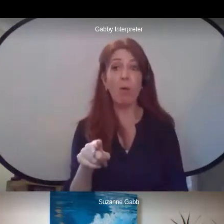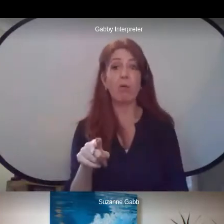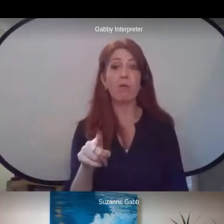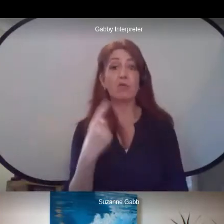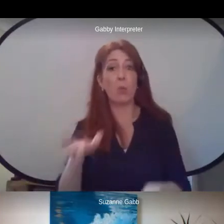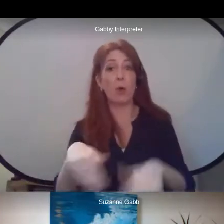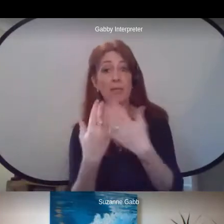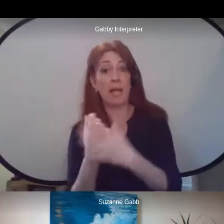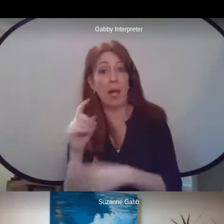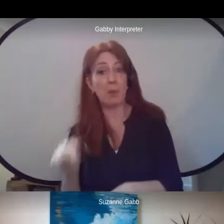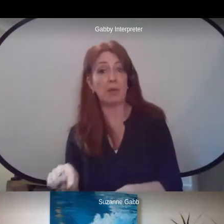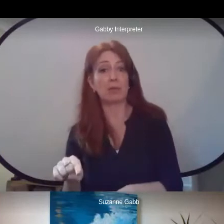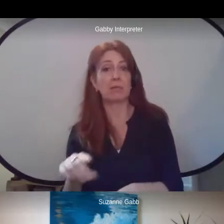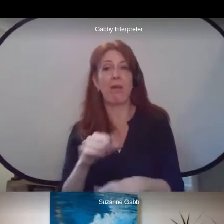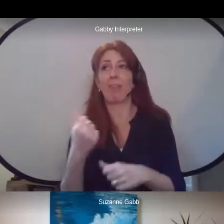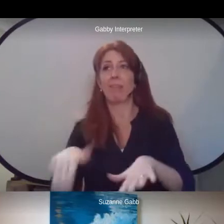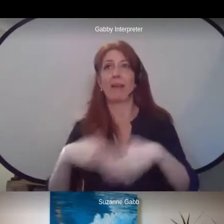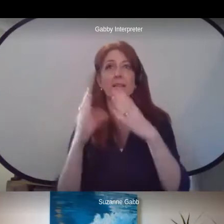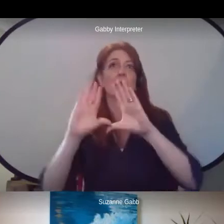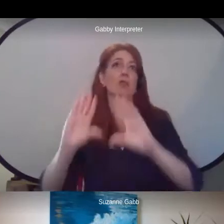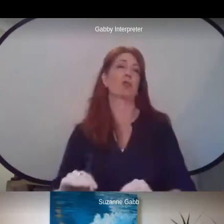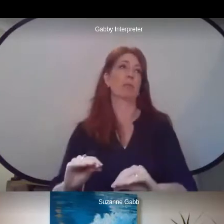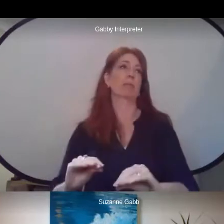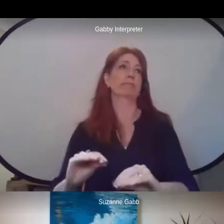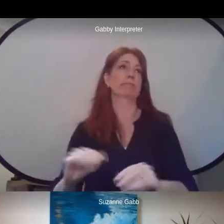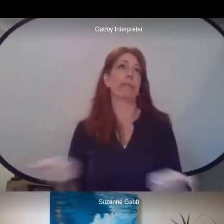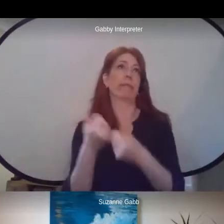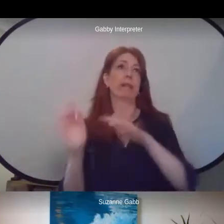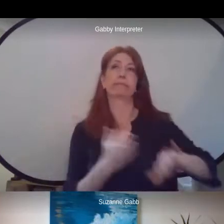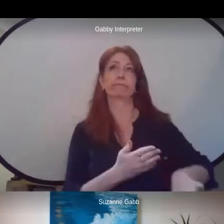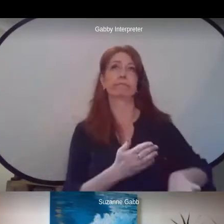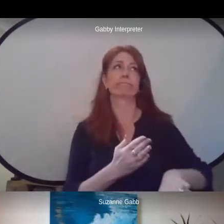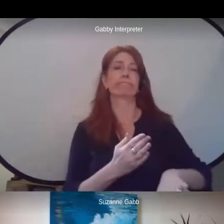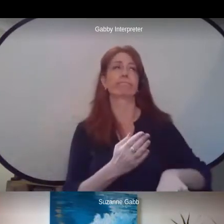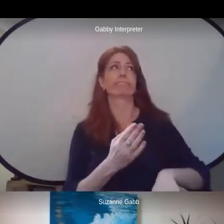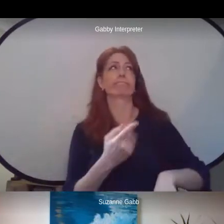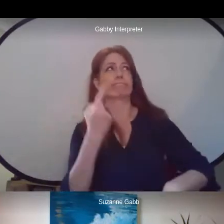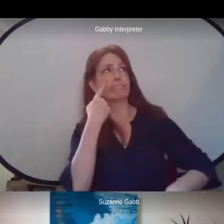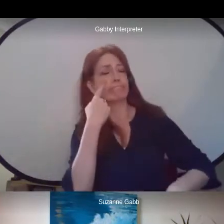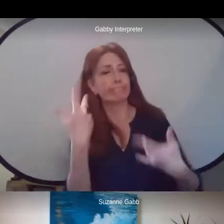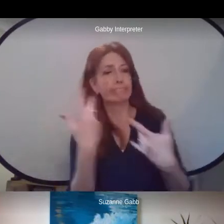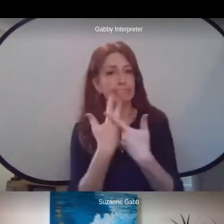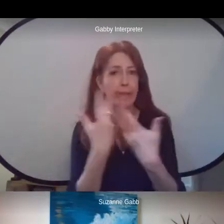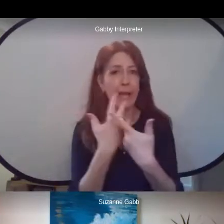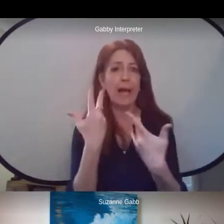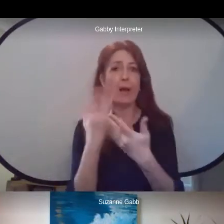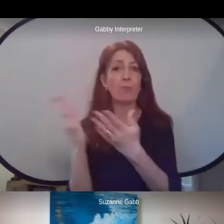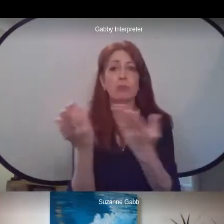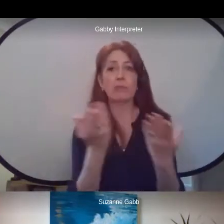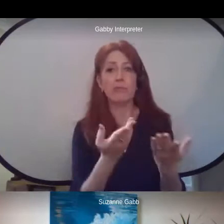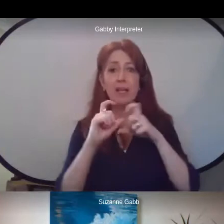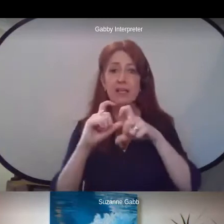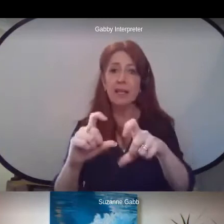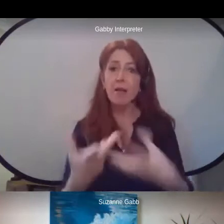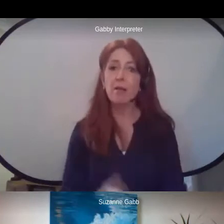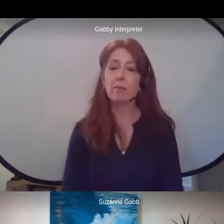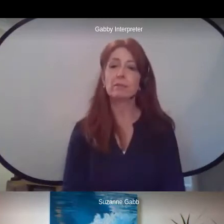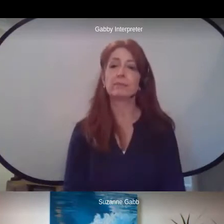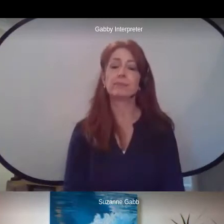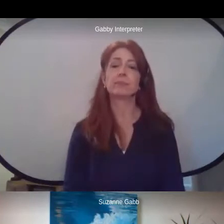then the next day they were all stopped. So sort of looking to how we still being able to provide those activities